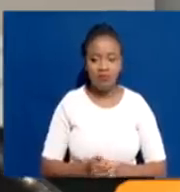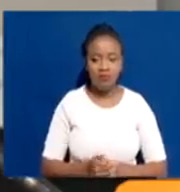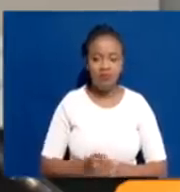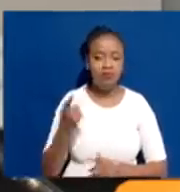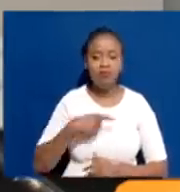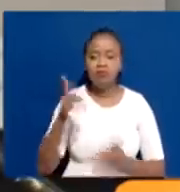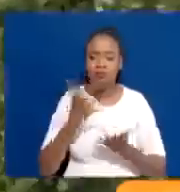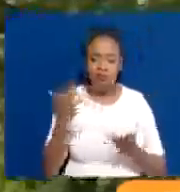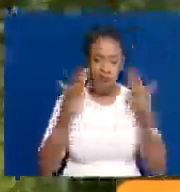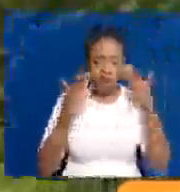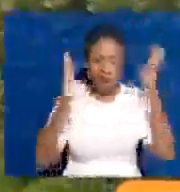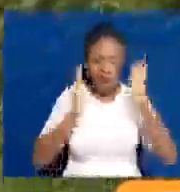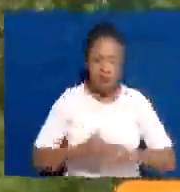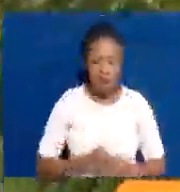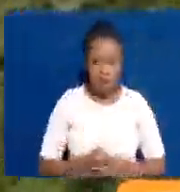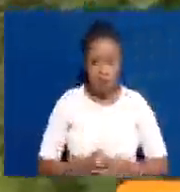his whereabouts.